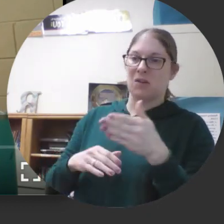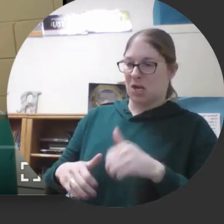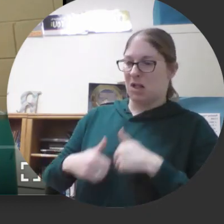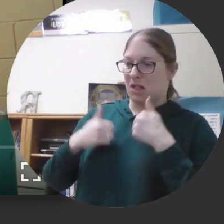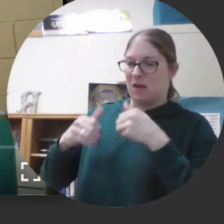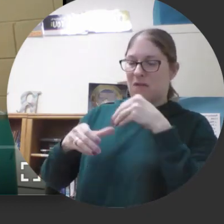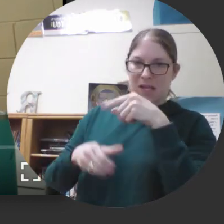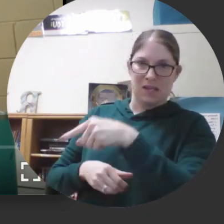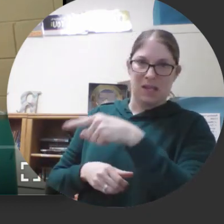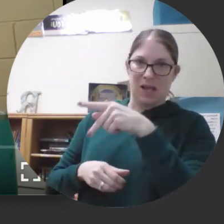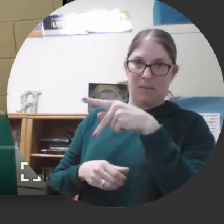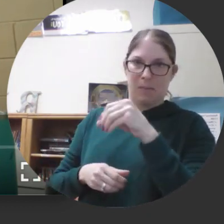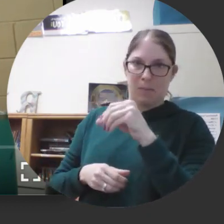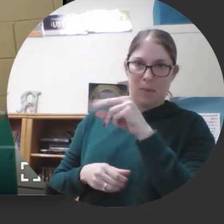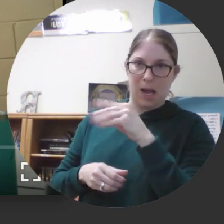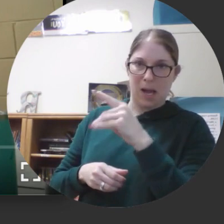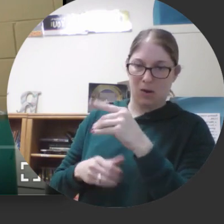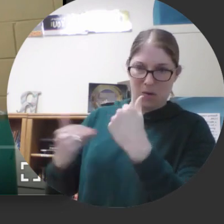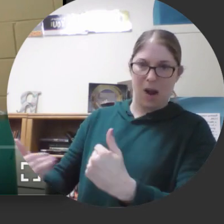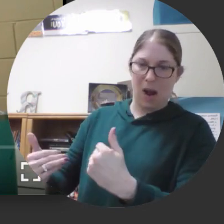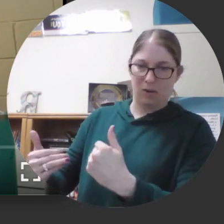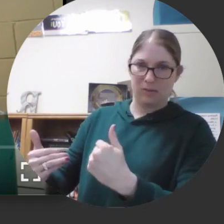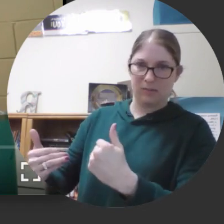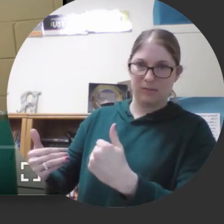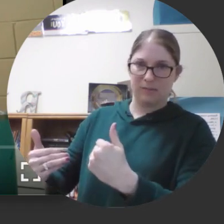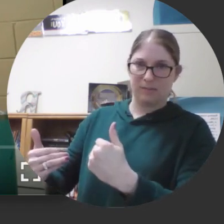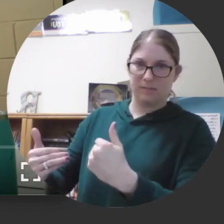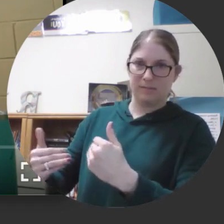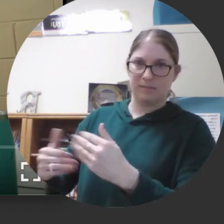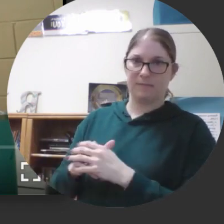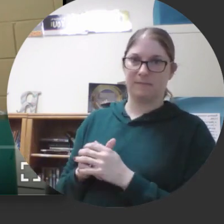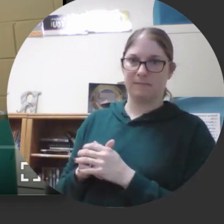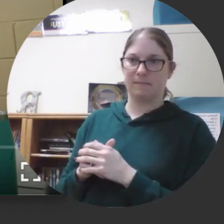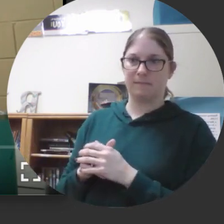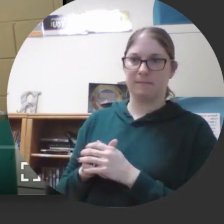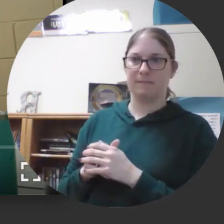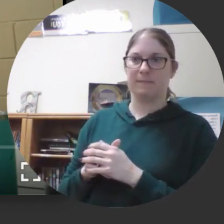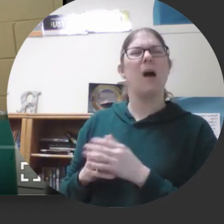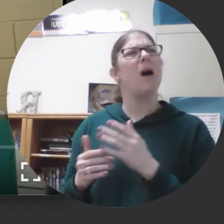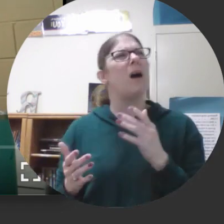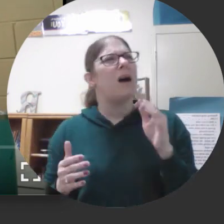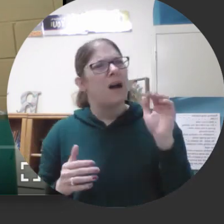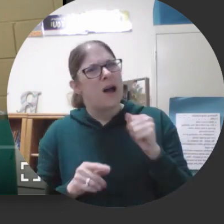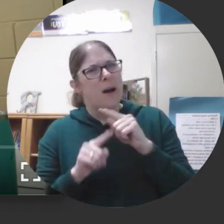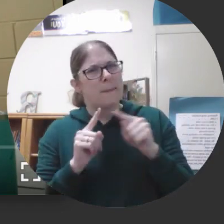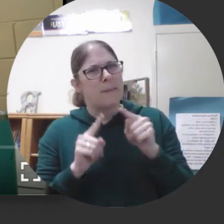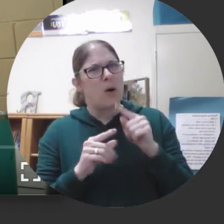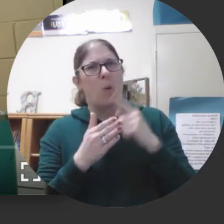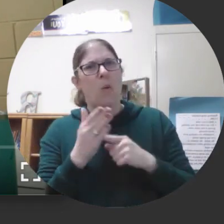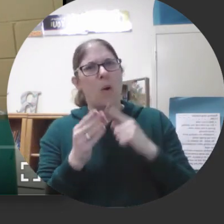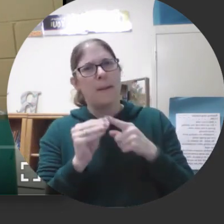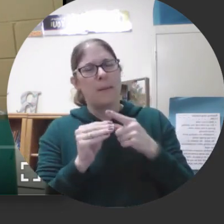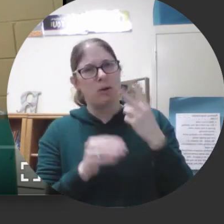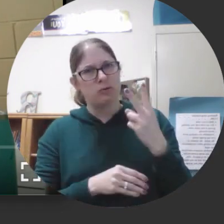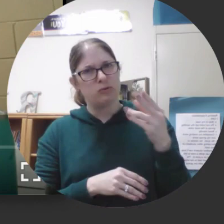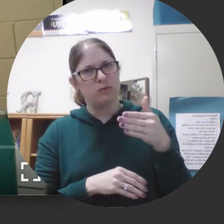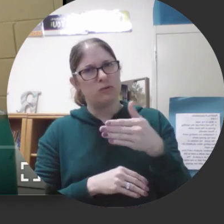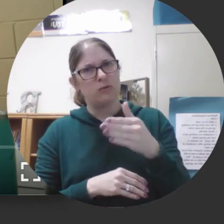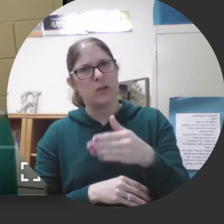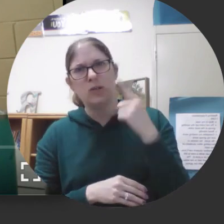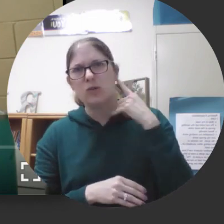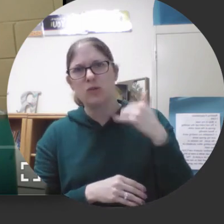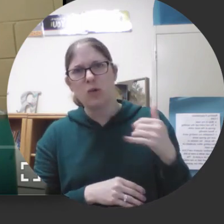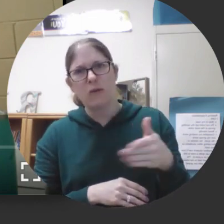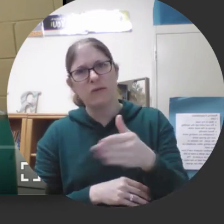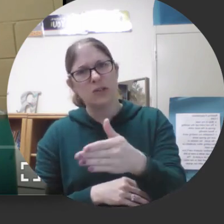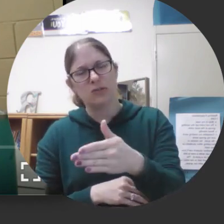cold. Oh no, she cried. What about Janet and John? Lunch and dinner, said Angus dryly. No, said